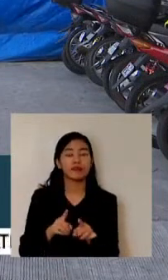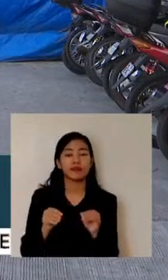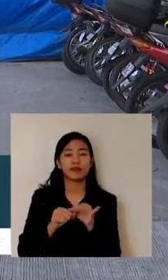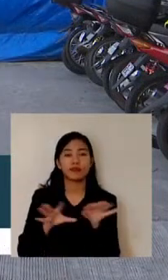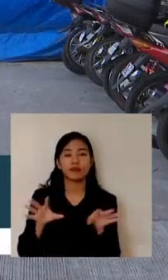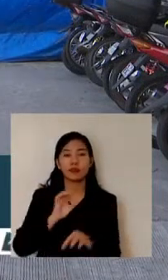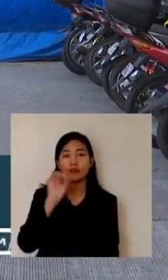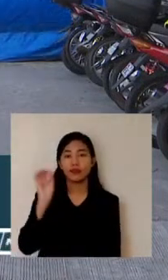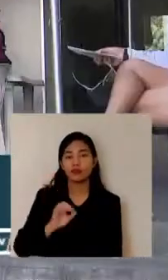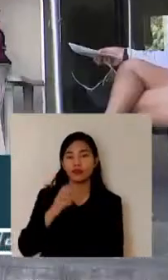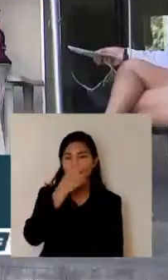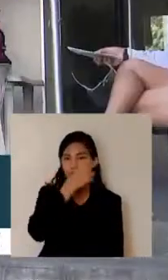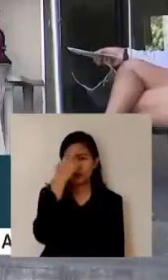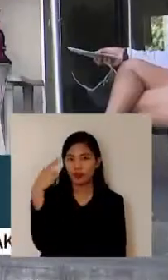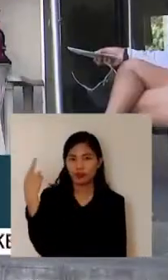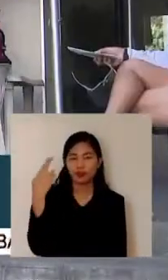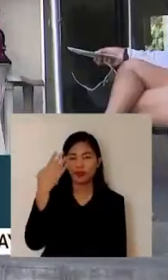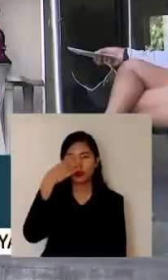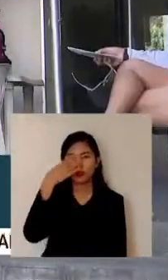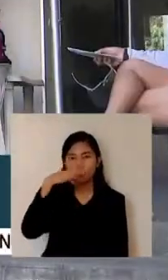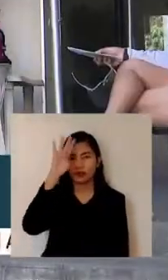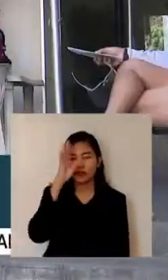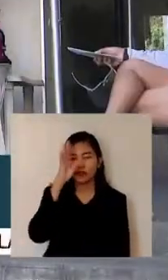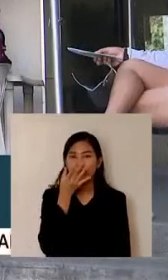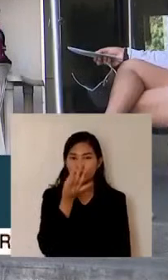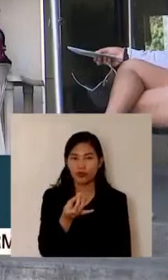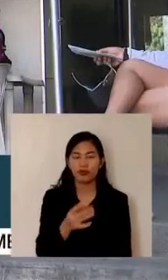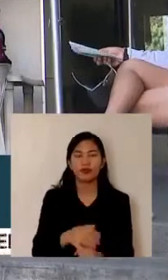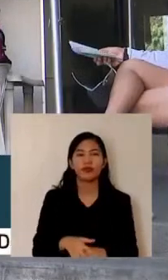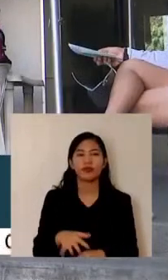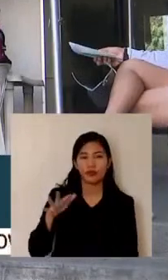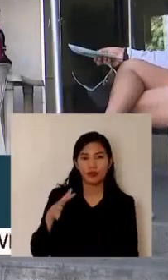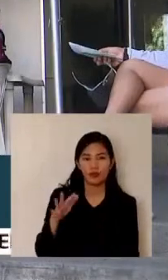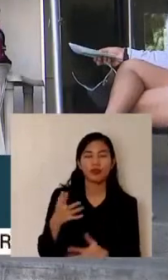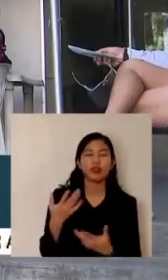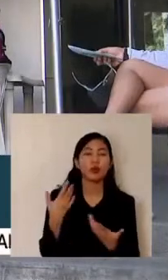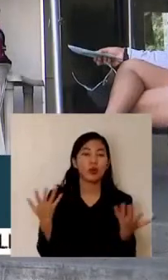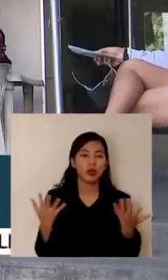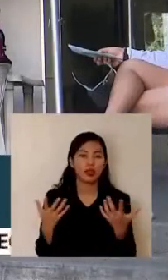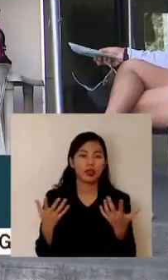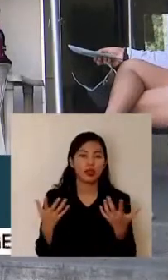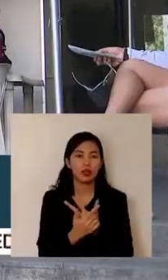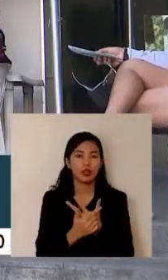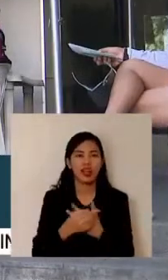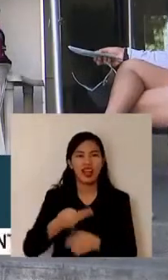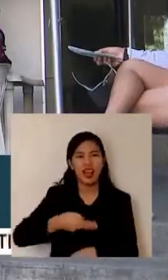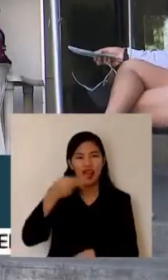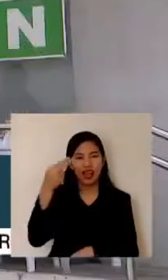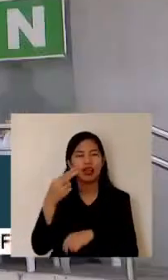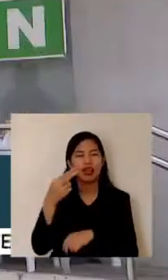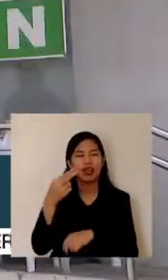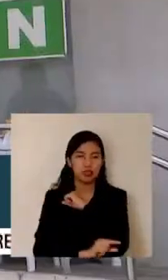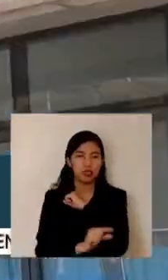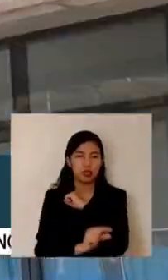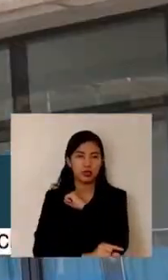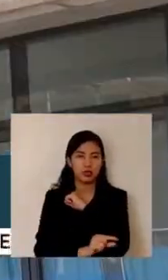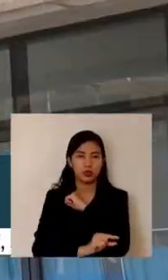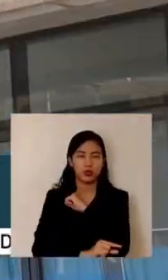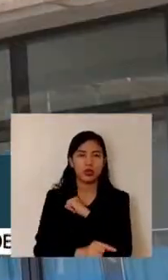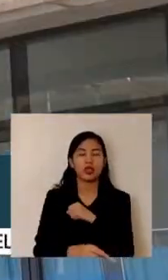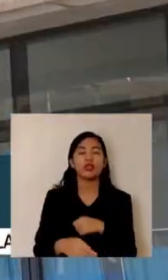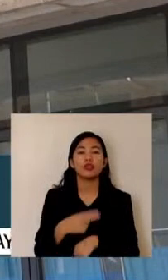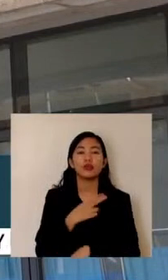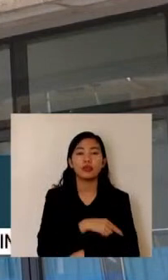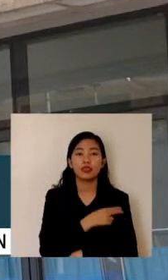Cavite are low, while it's moderate in Batangas and Laguna, and high in Quezon. The healthcare utilization rate in